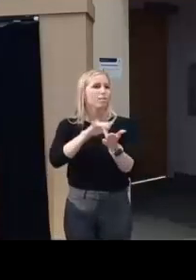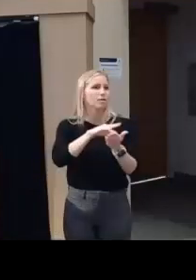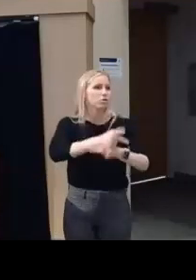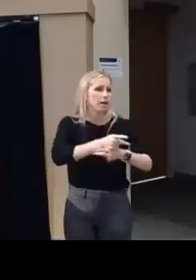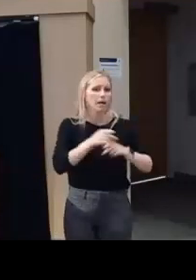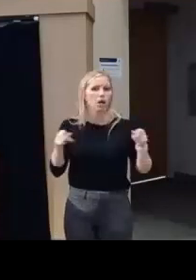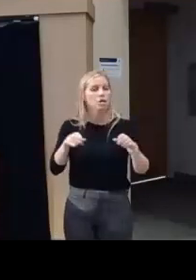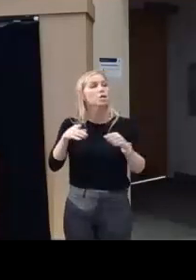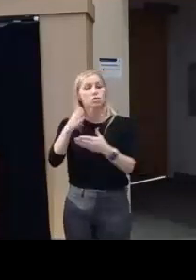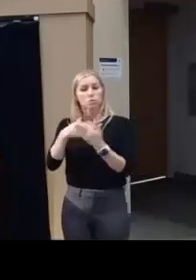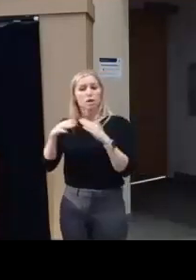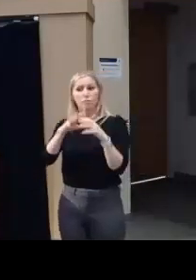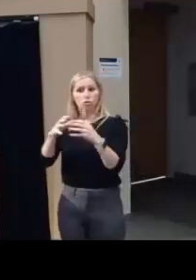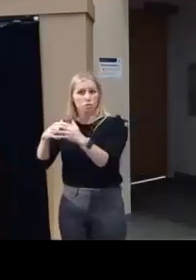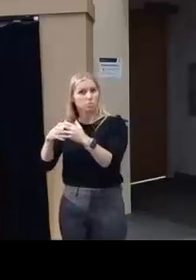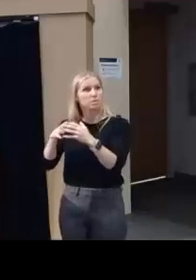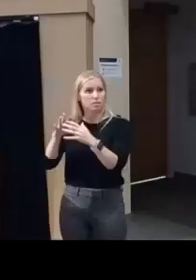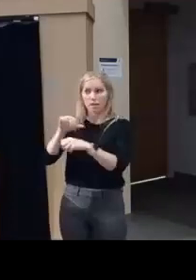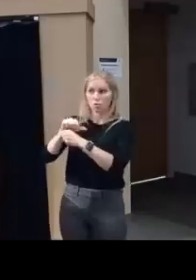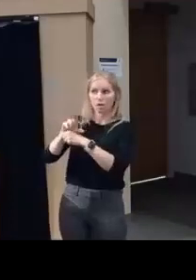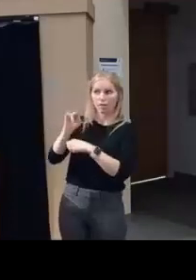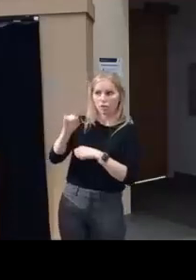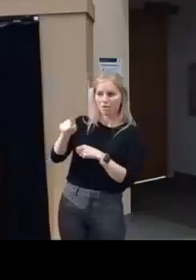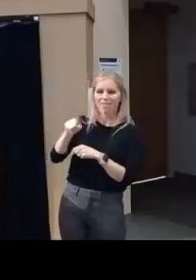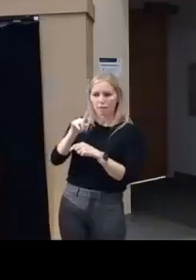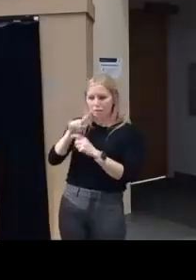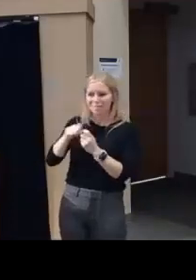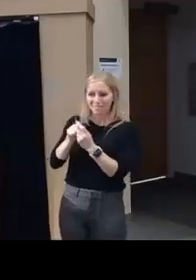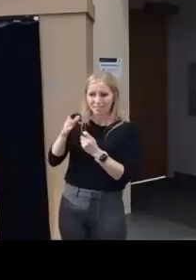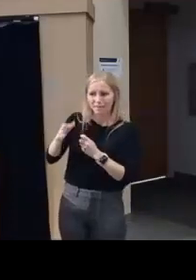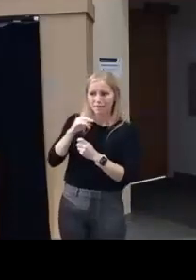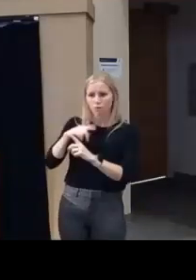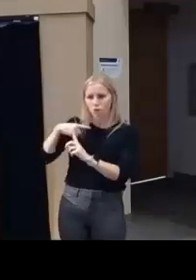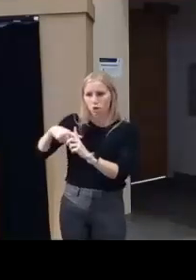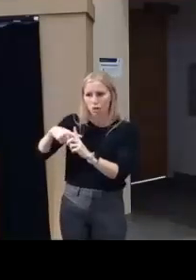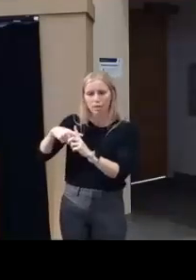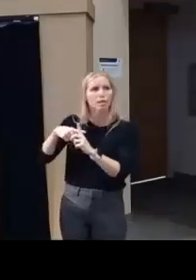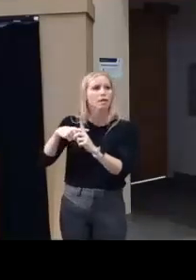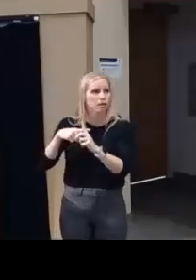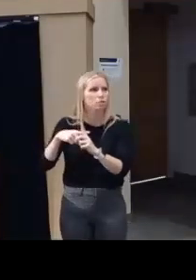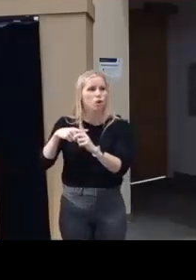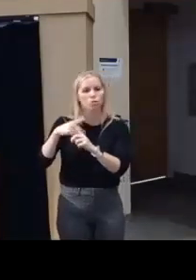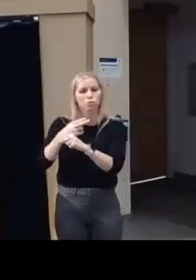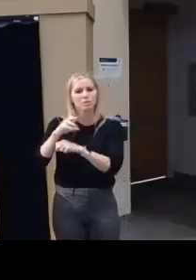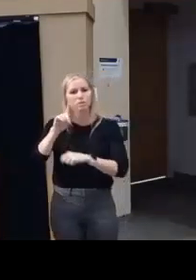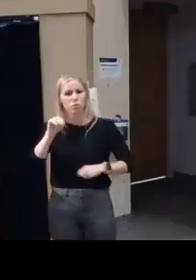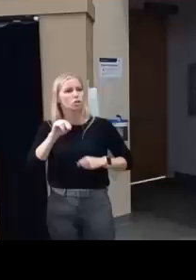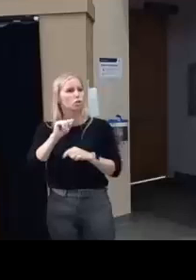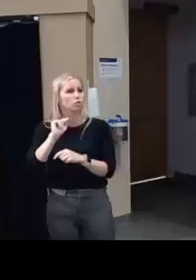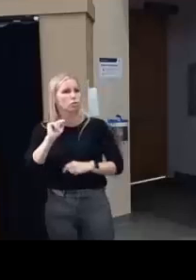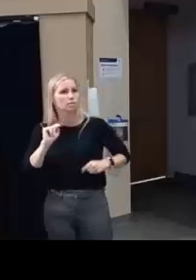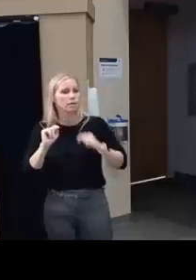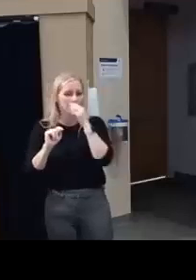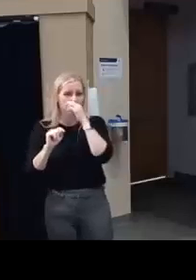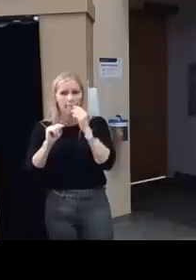are specifically targeted to address substance use disorder treatment. And For those of us who are working in inpatient psychiatry, you